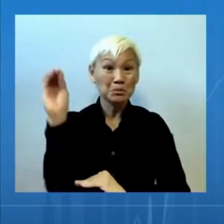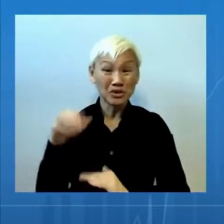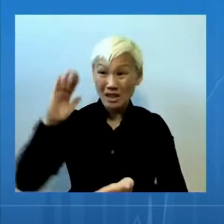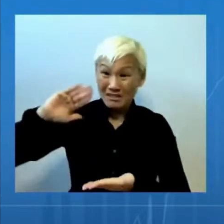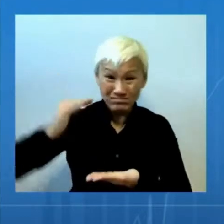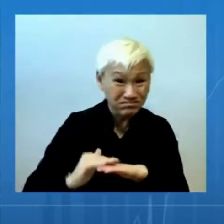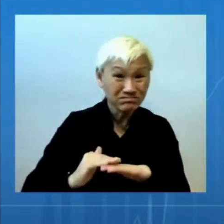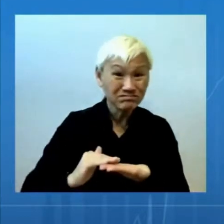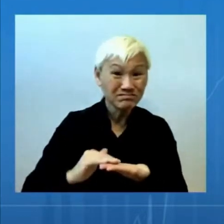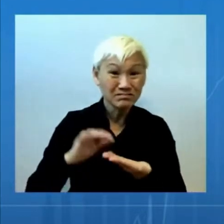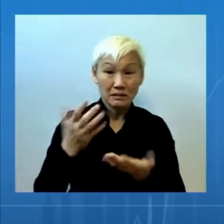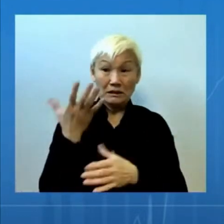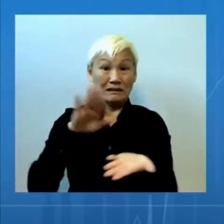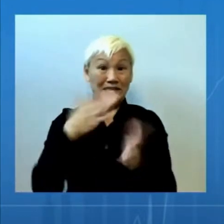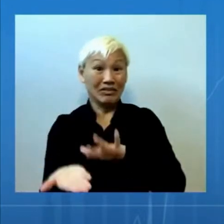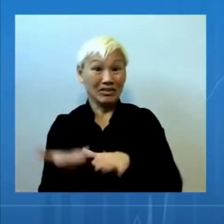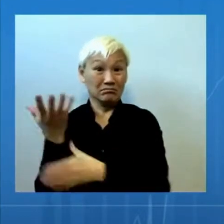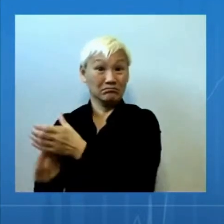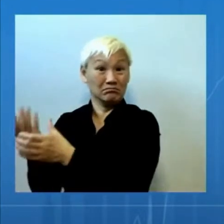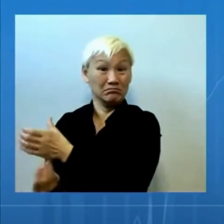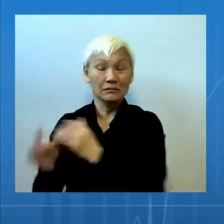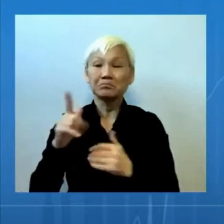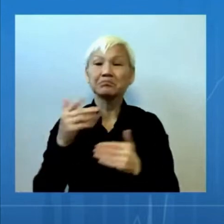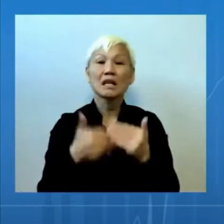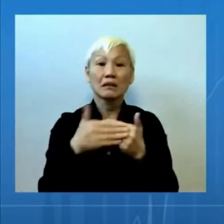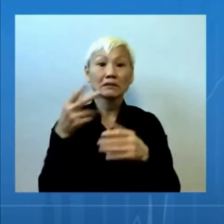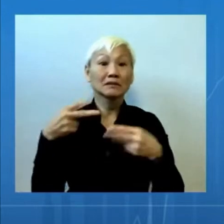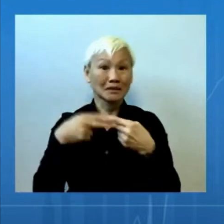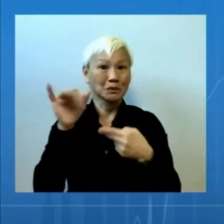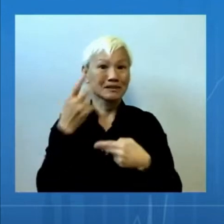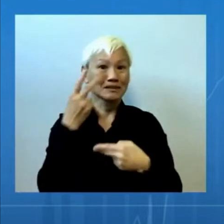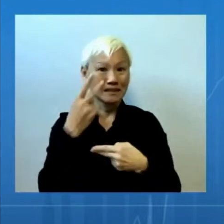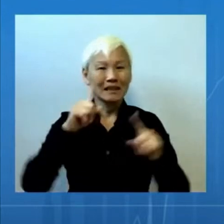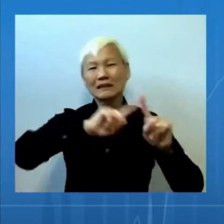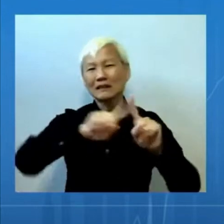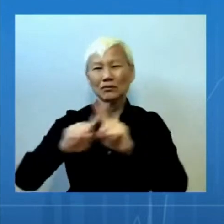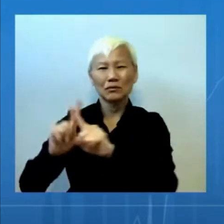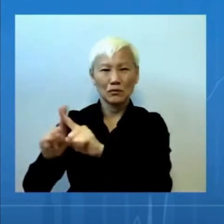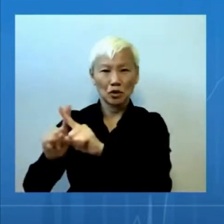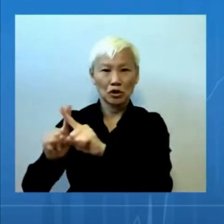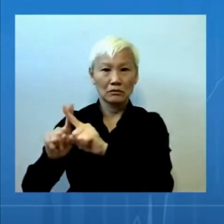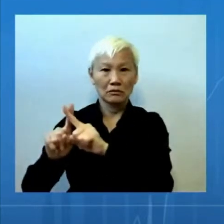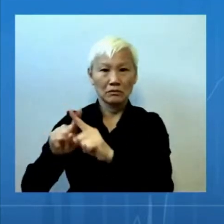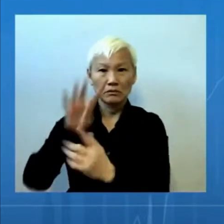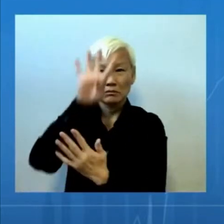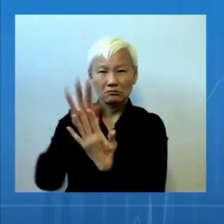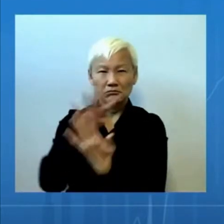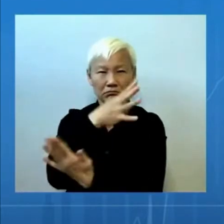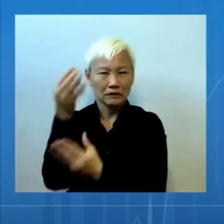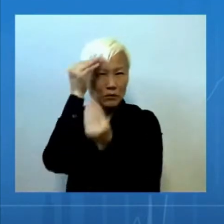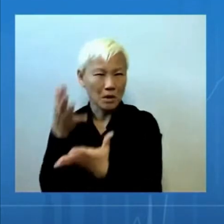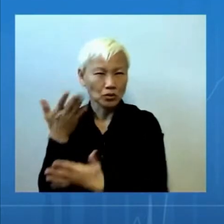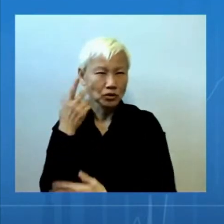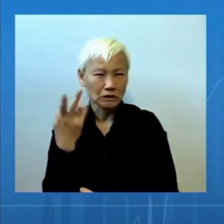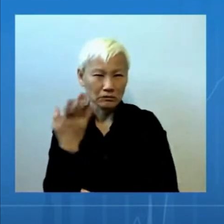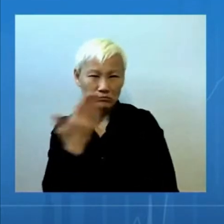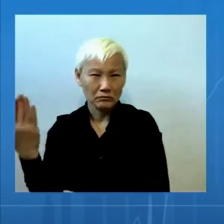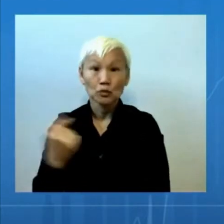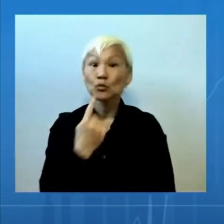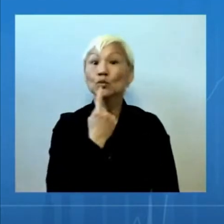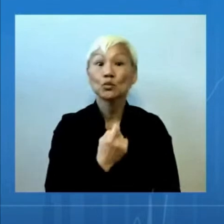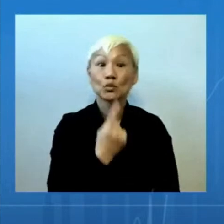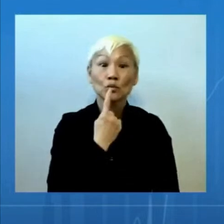slide, which is a series of Kaplan-Meier plots looking at red, which is those who've received